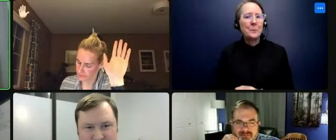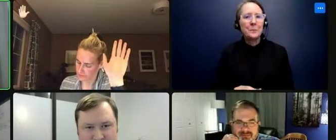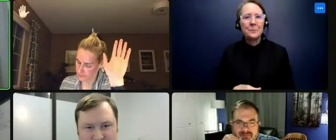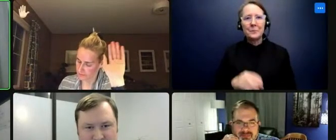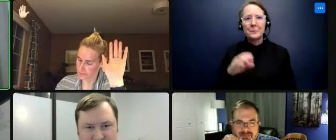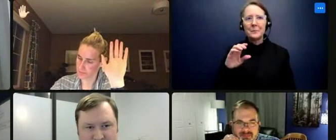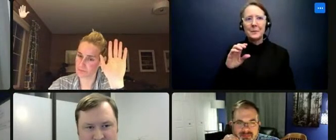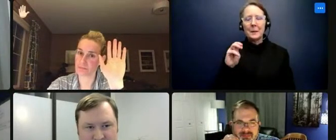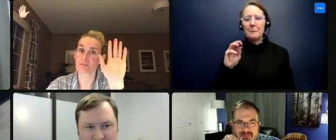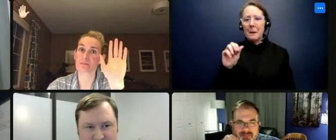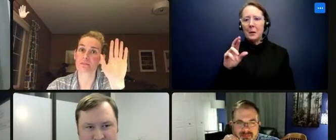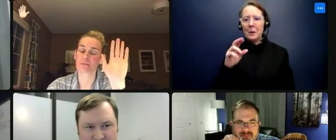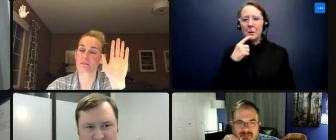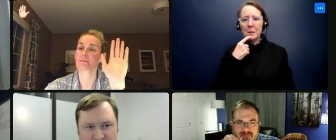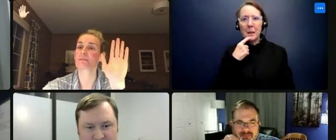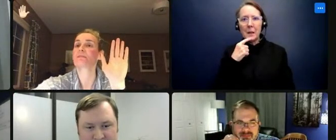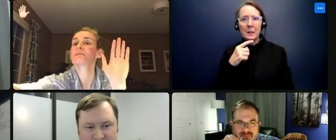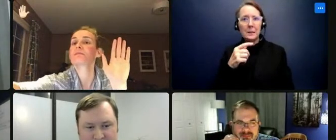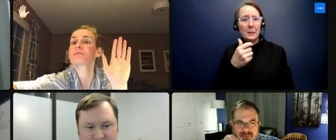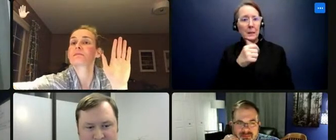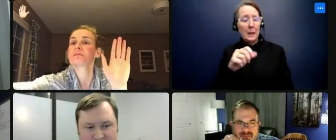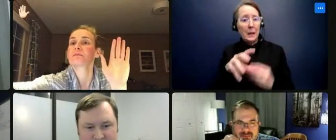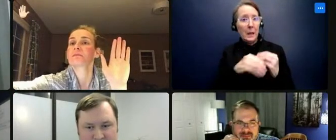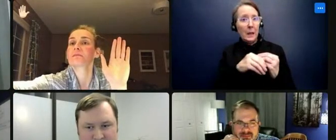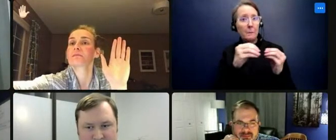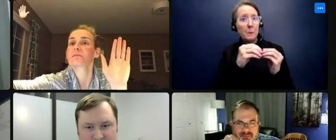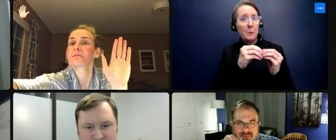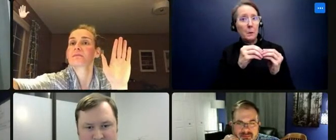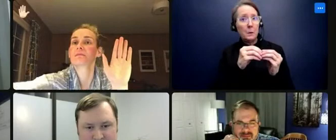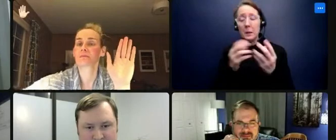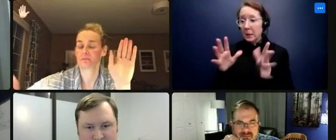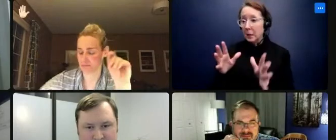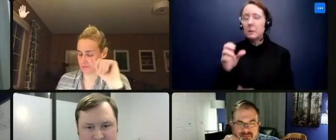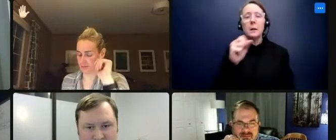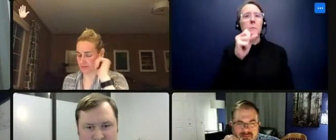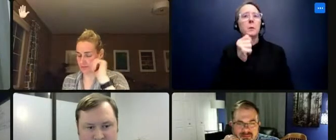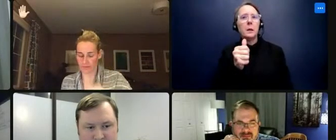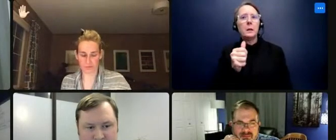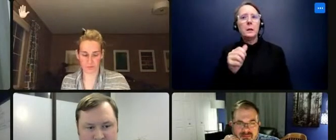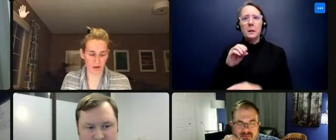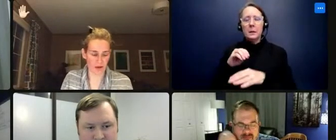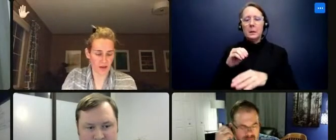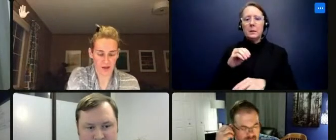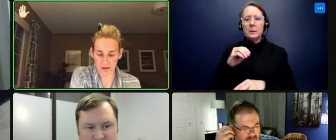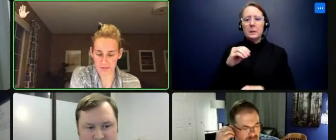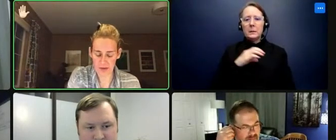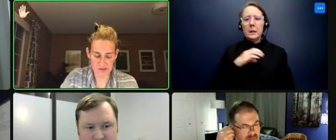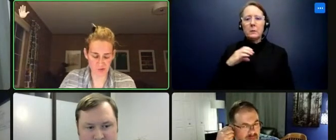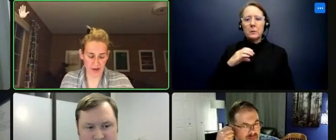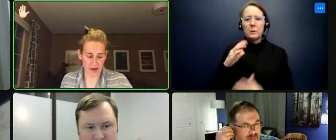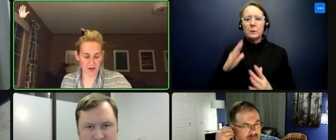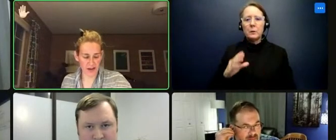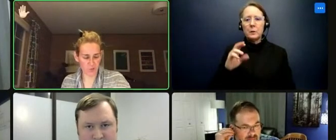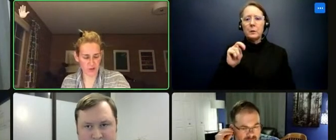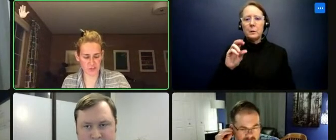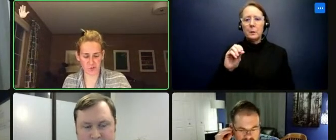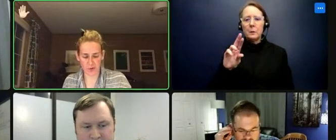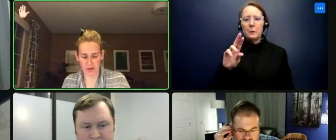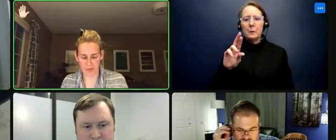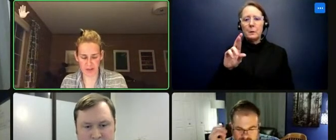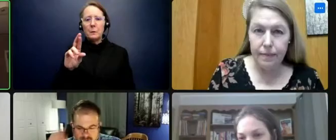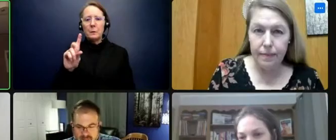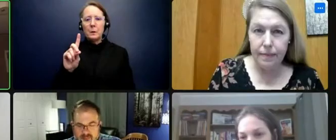Are you done, Virginia? Anything else? You're done. Okay, Councilor Nordyke. Thank you, Mr. Mayor. I want